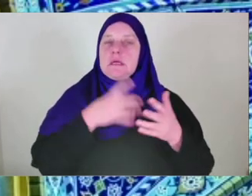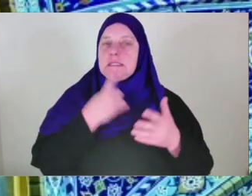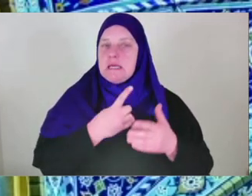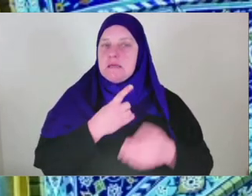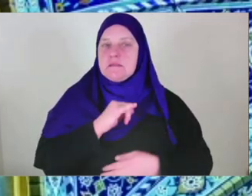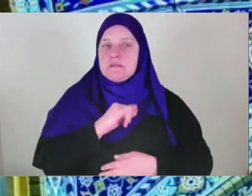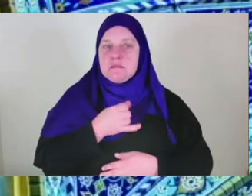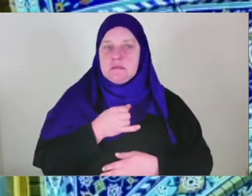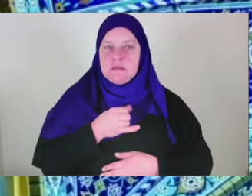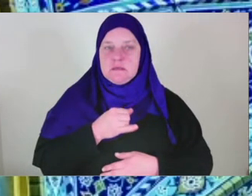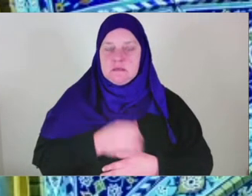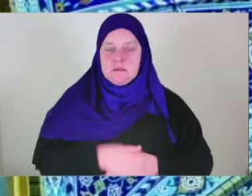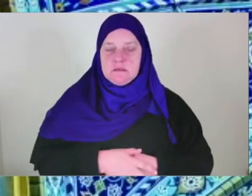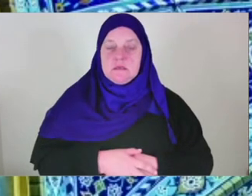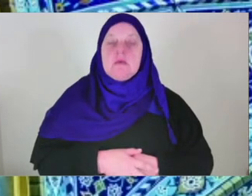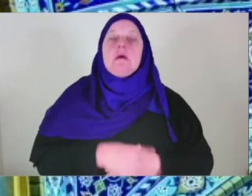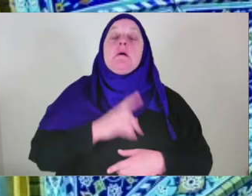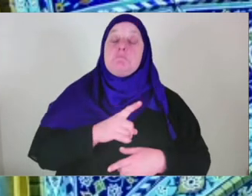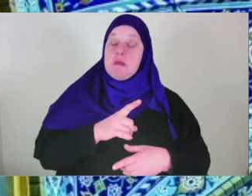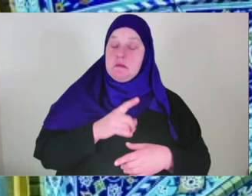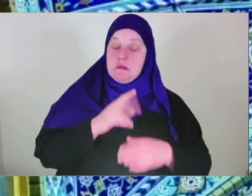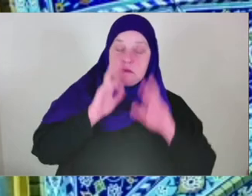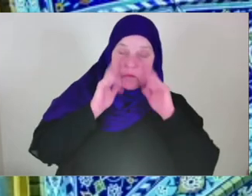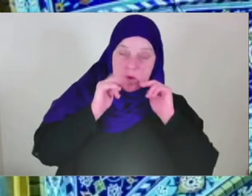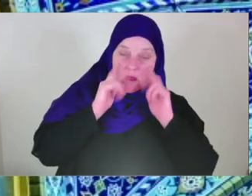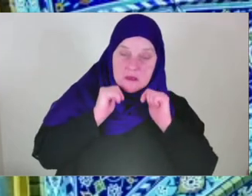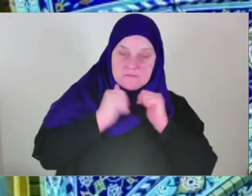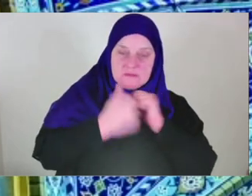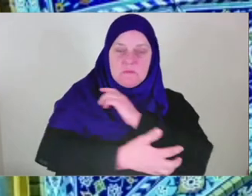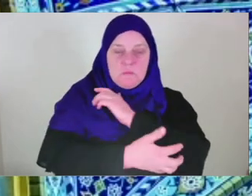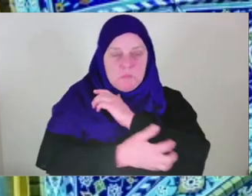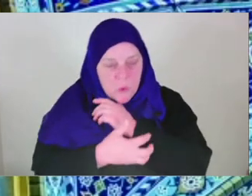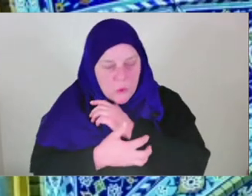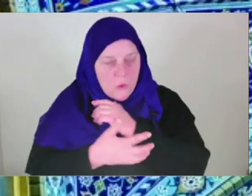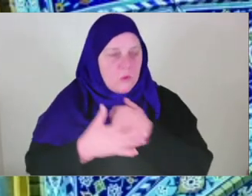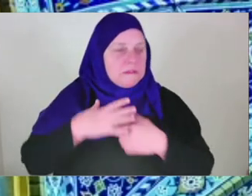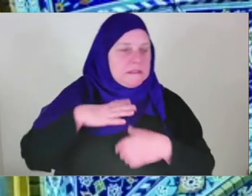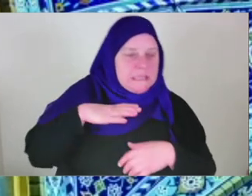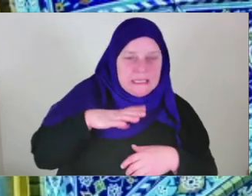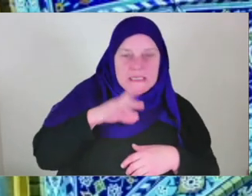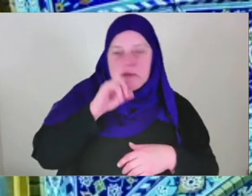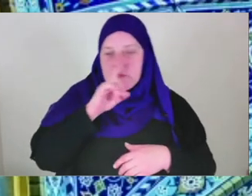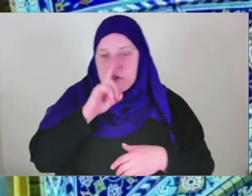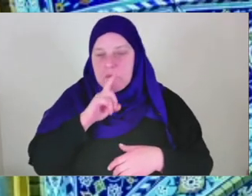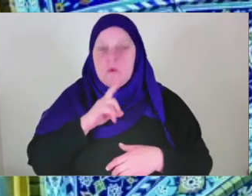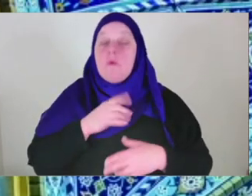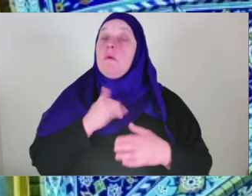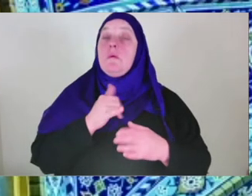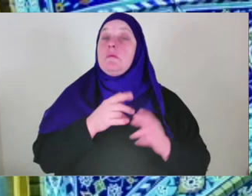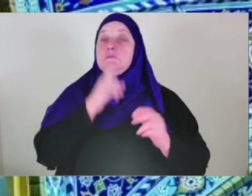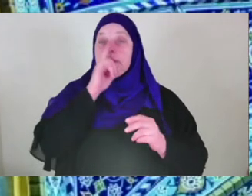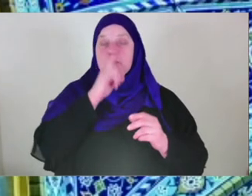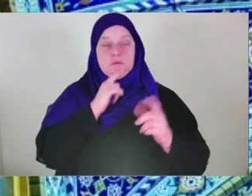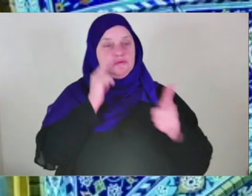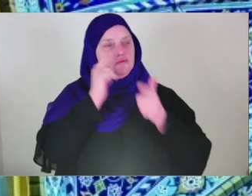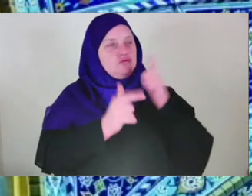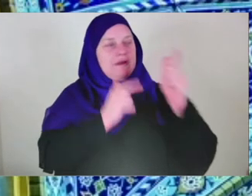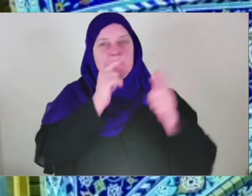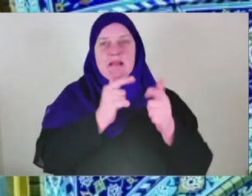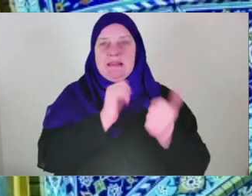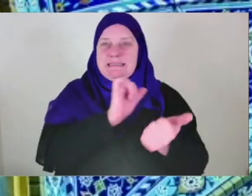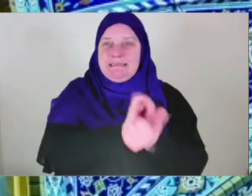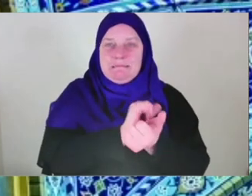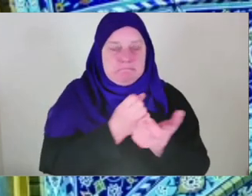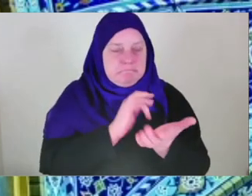the poor and the needy and the orphans, and those travelers, wayfarers, that they don't have the means to reach their home, on the condition